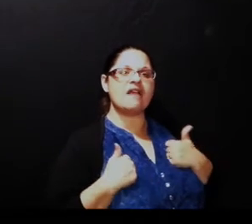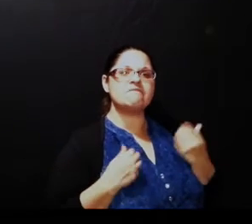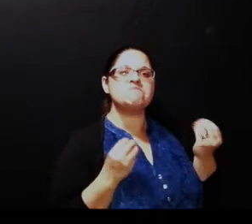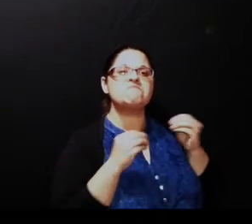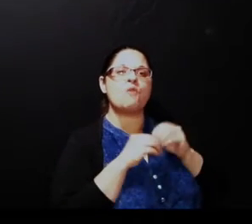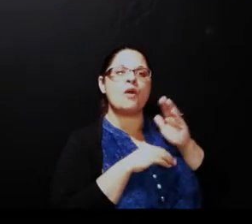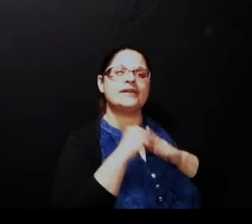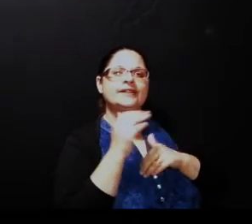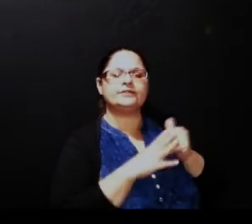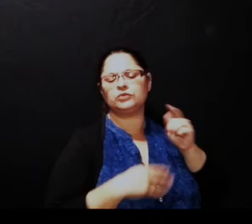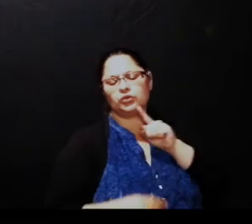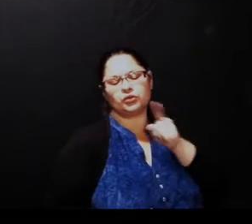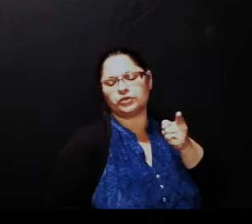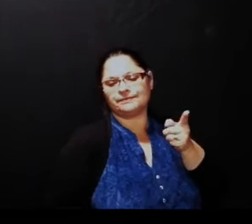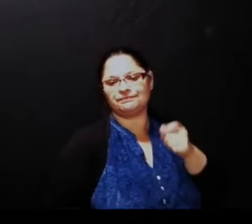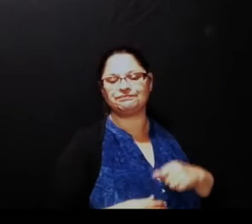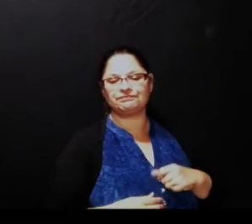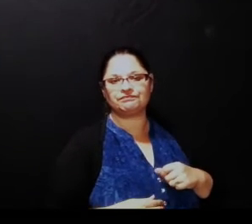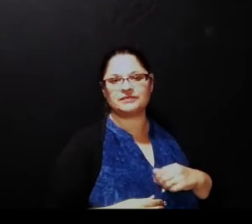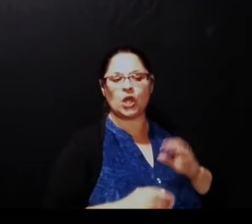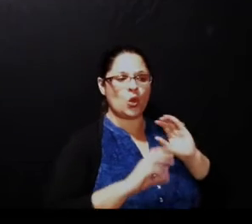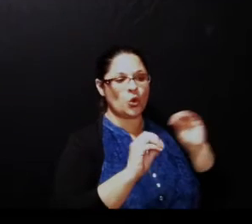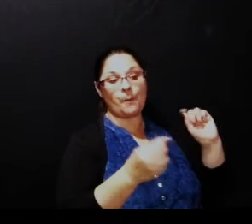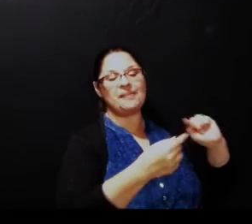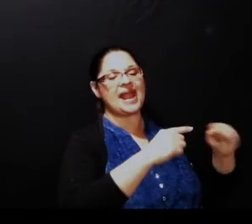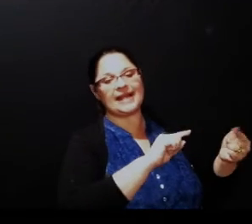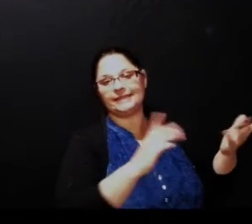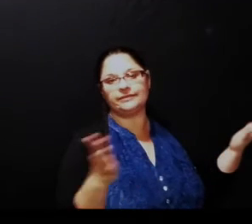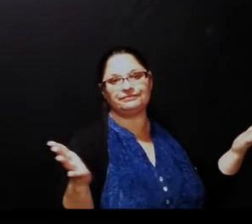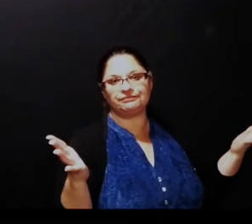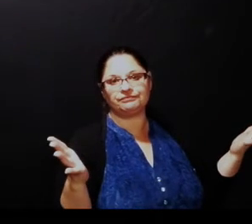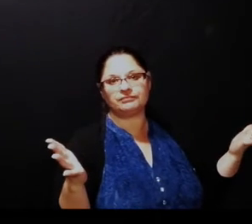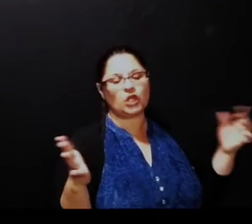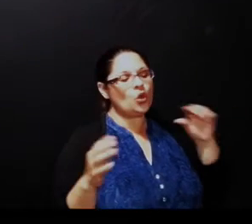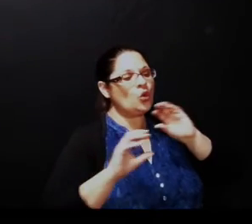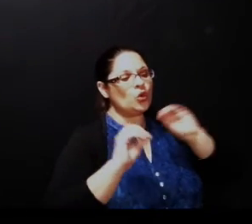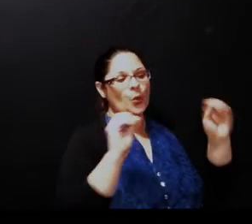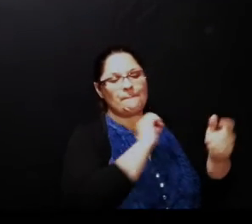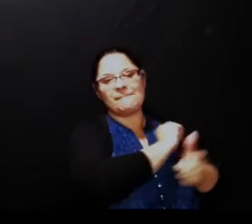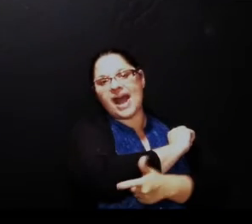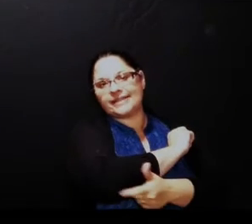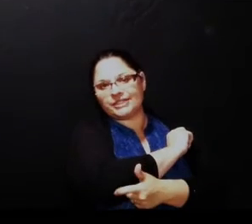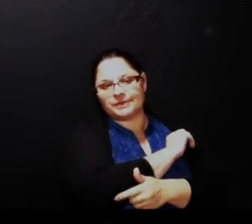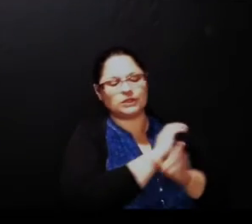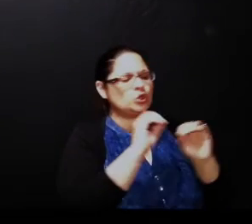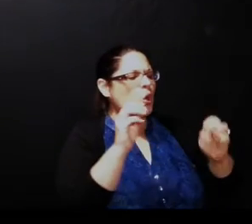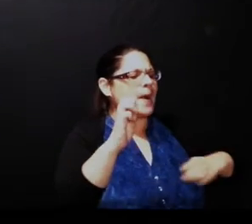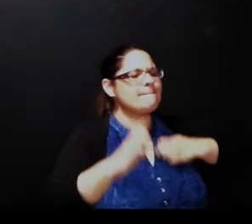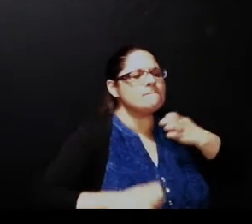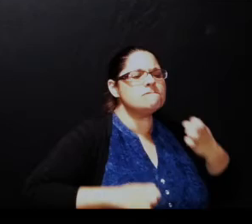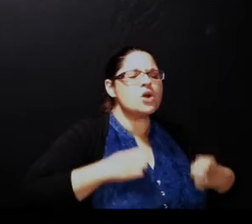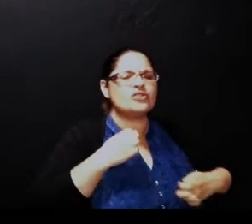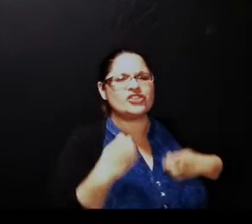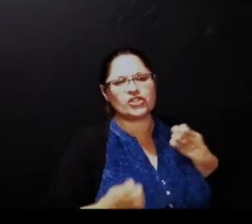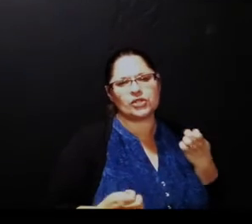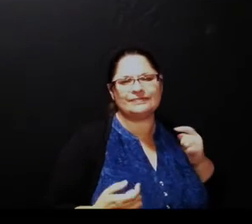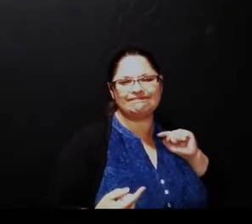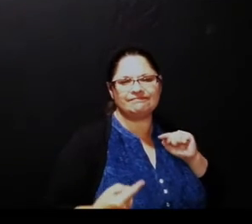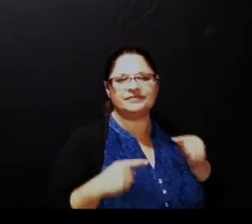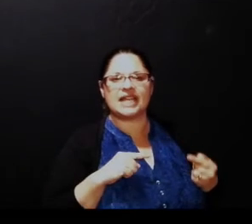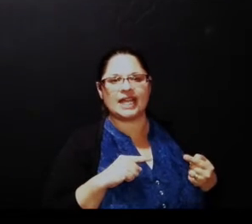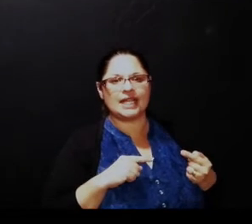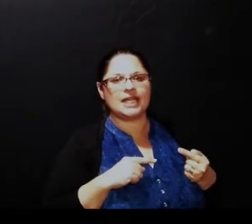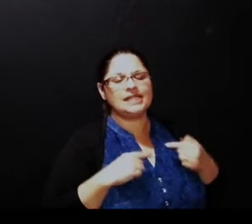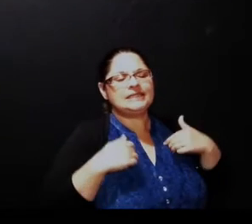wouldn't have to face the pain. I would not have to face the agony. I would not have to face the punishment. I would not have to face the emotional